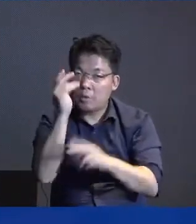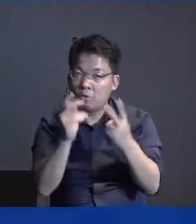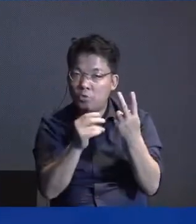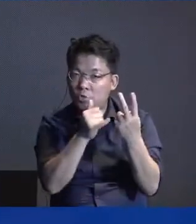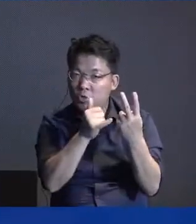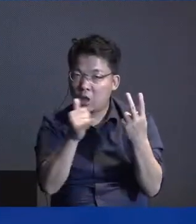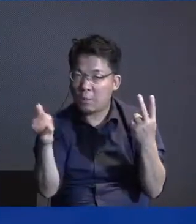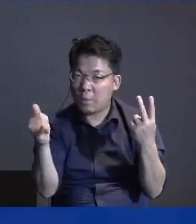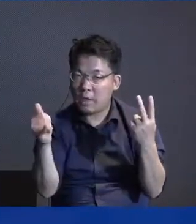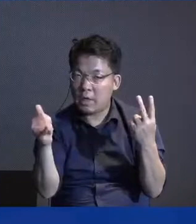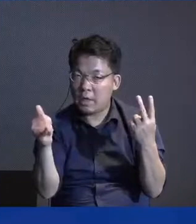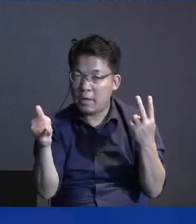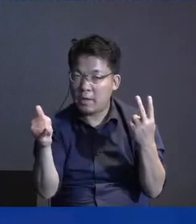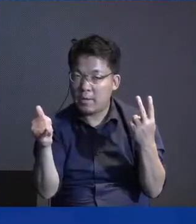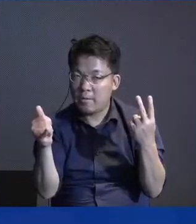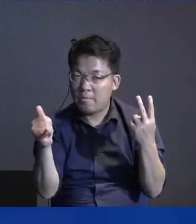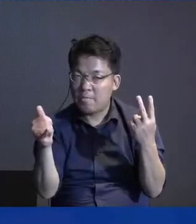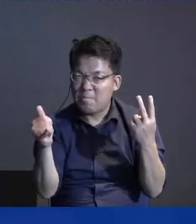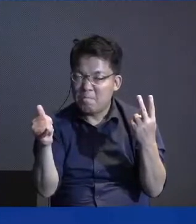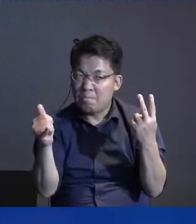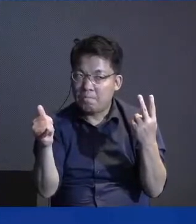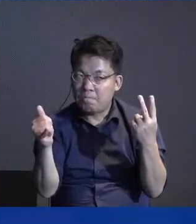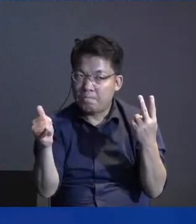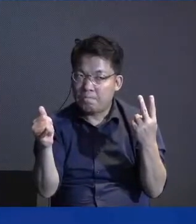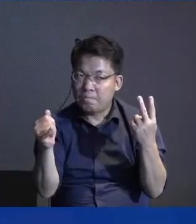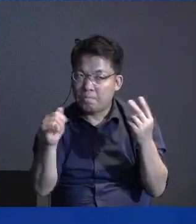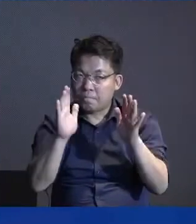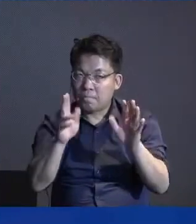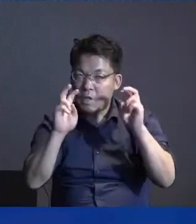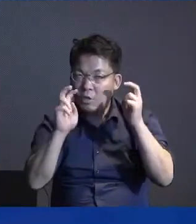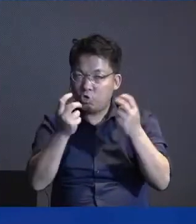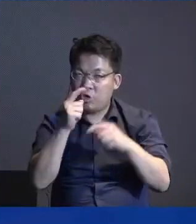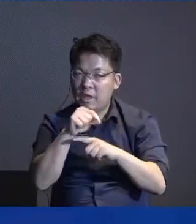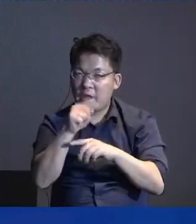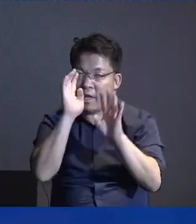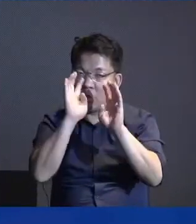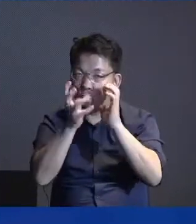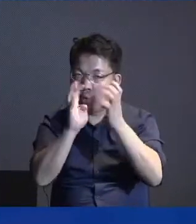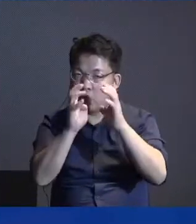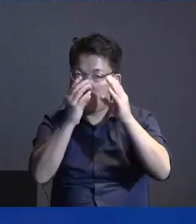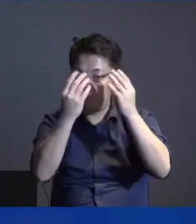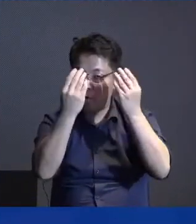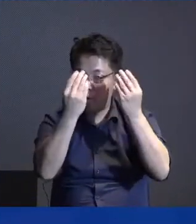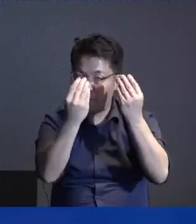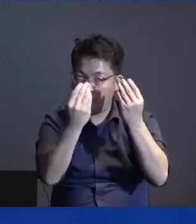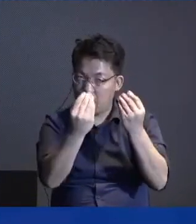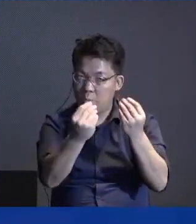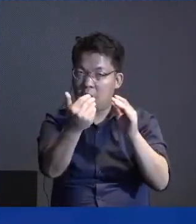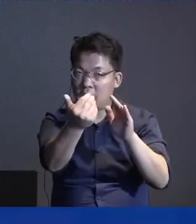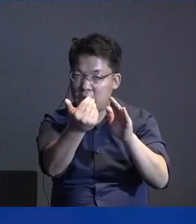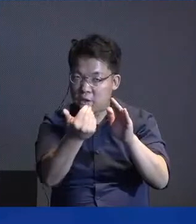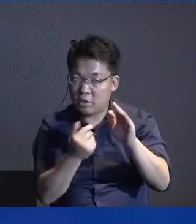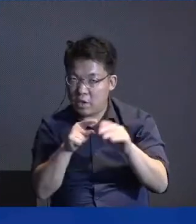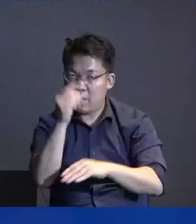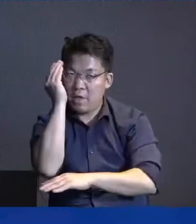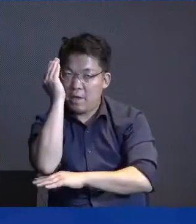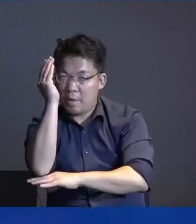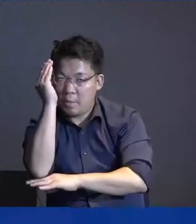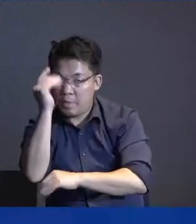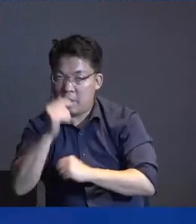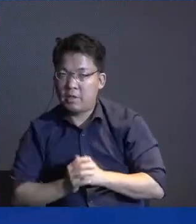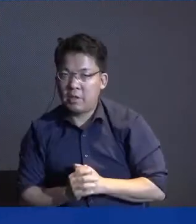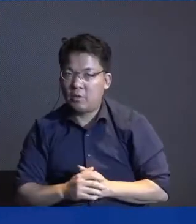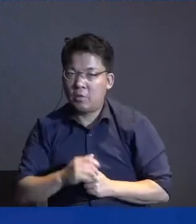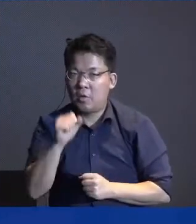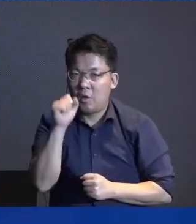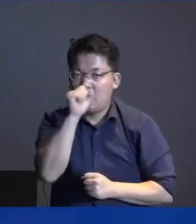the session, I'm sure the wonderful panelists have something to say before they all go. So